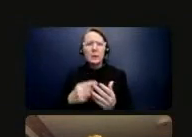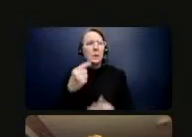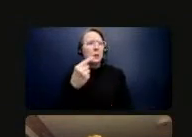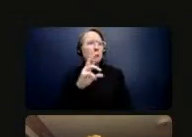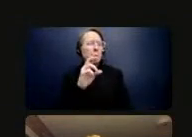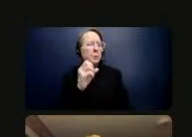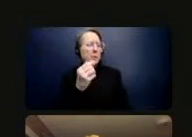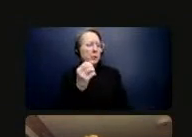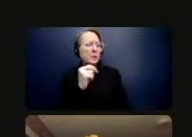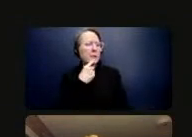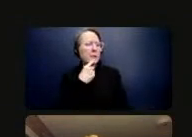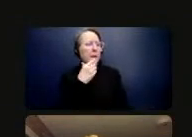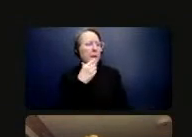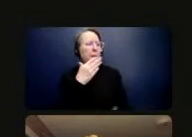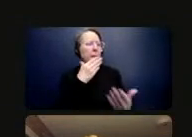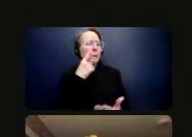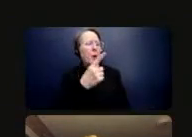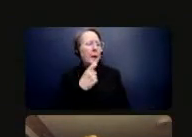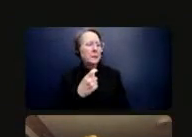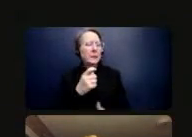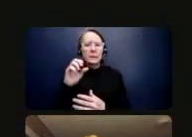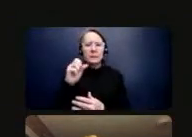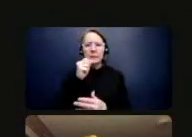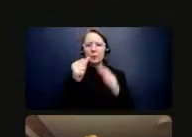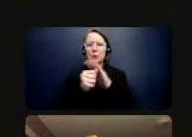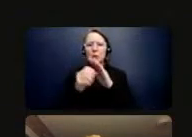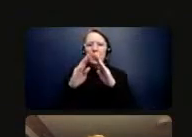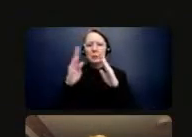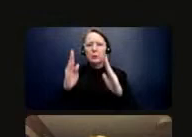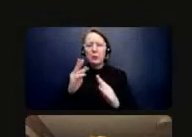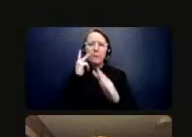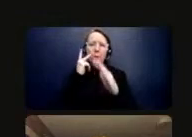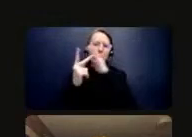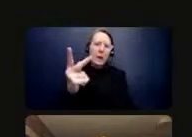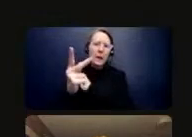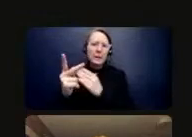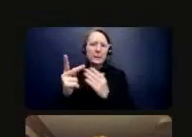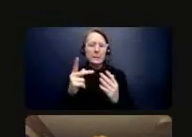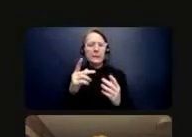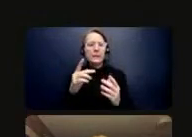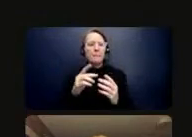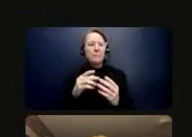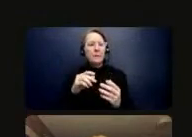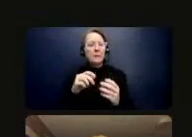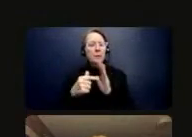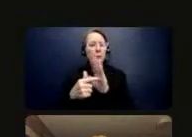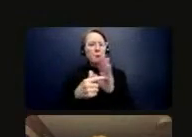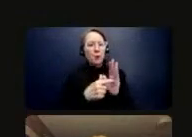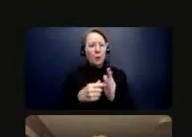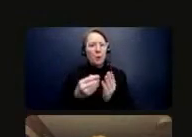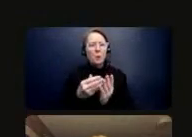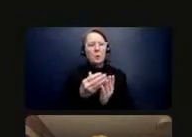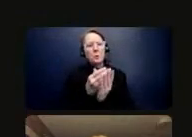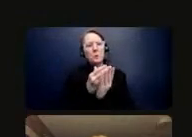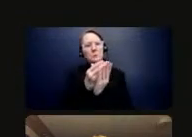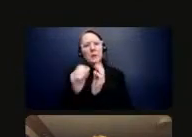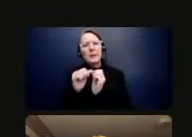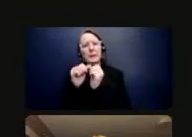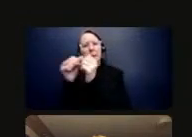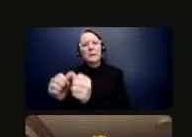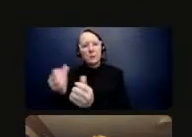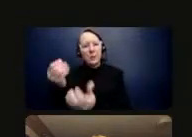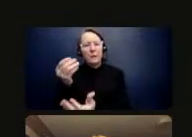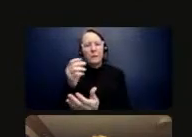That shelter forecast laid out a scenario where you continued the funding at the site that can remain at Catholic